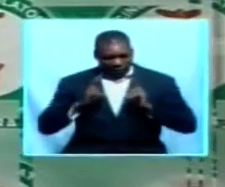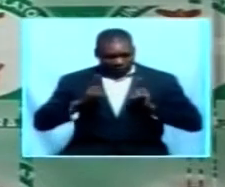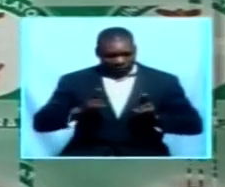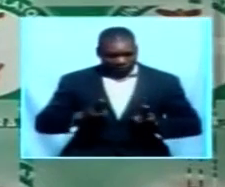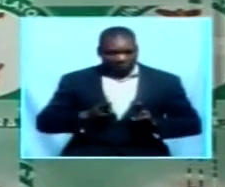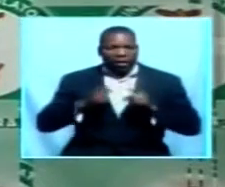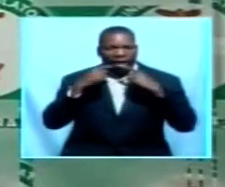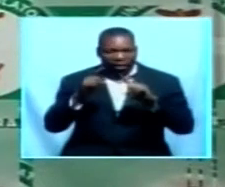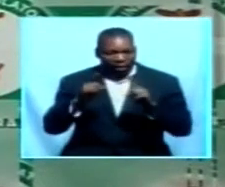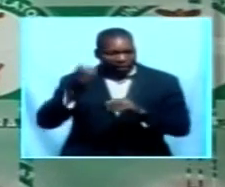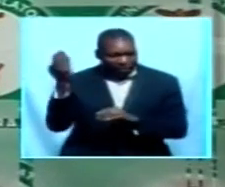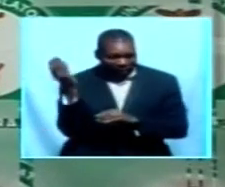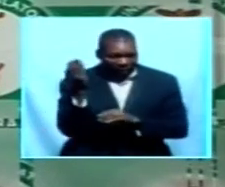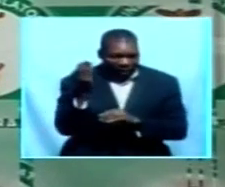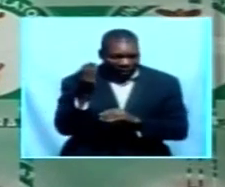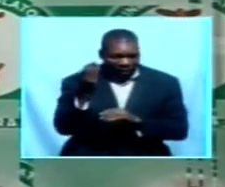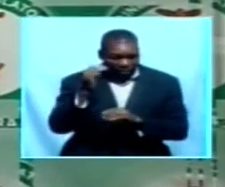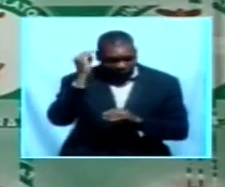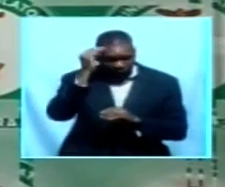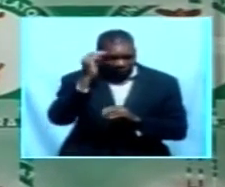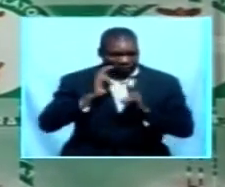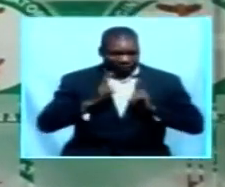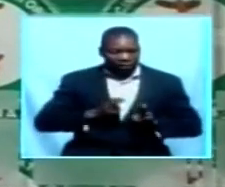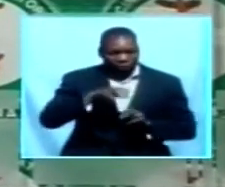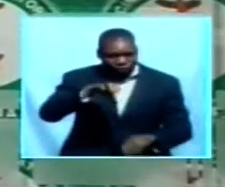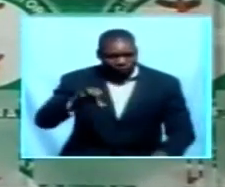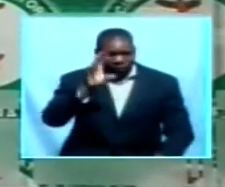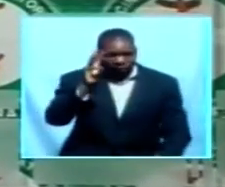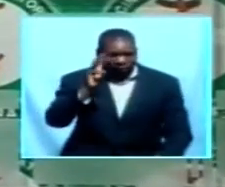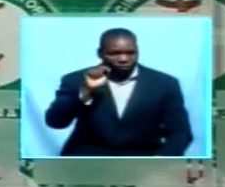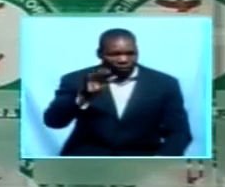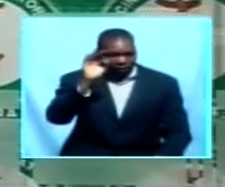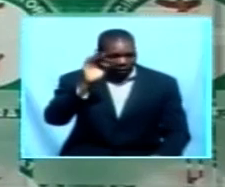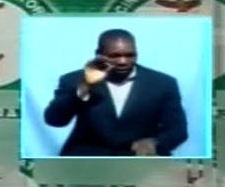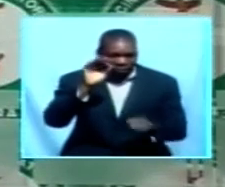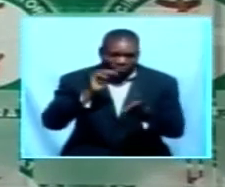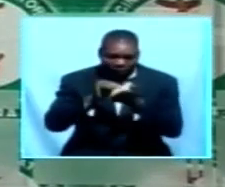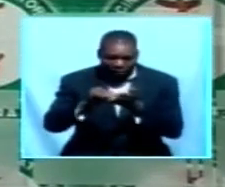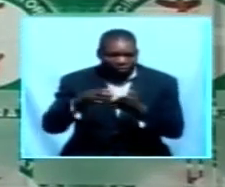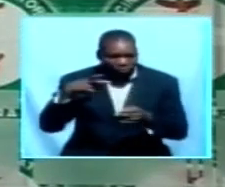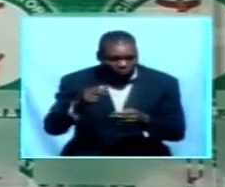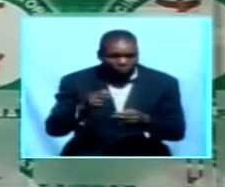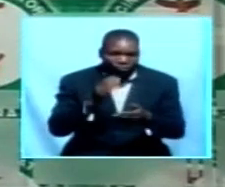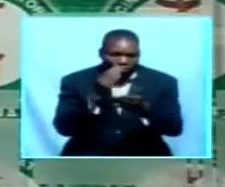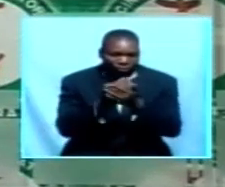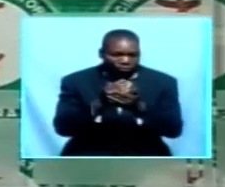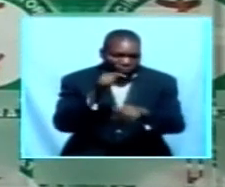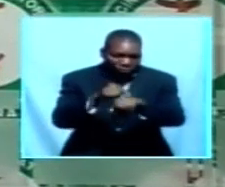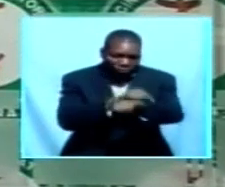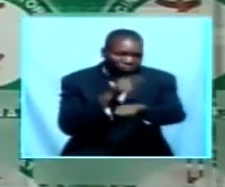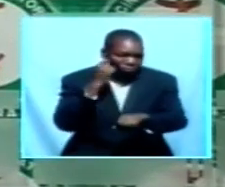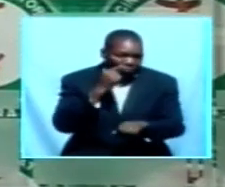Health embarks on a campaign to vaccinate 6.9 million children with the measles rubella vaccine. Join us after